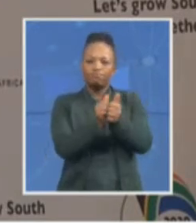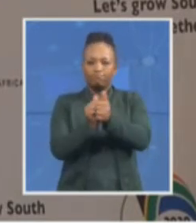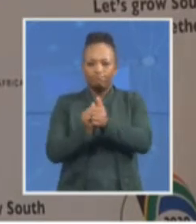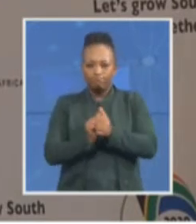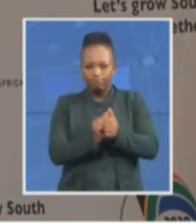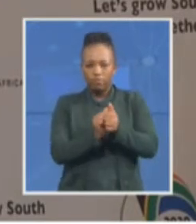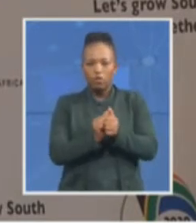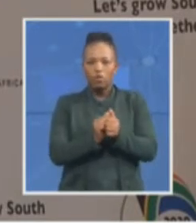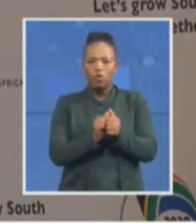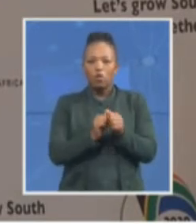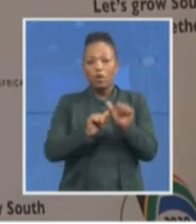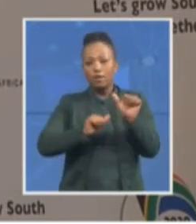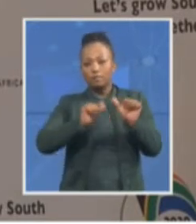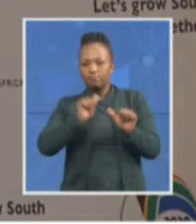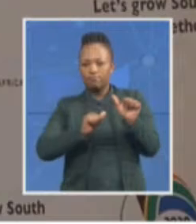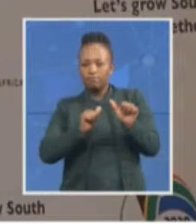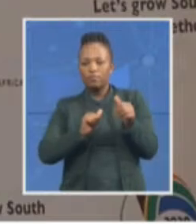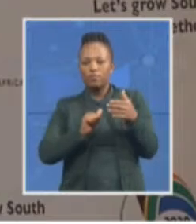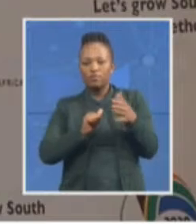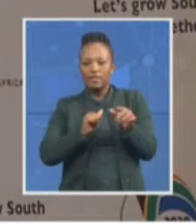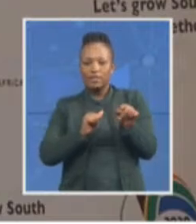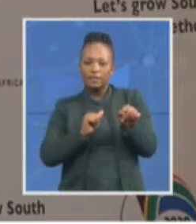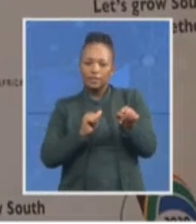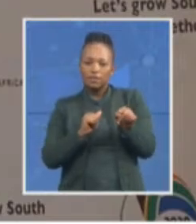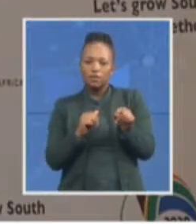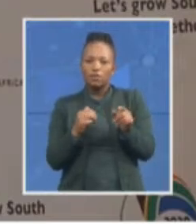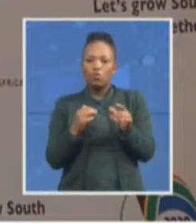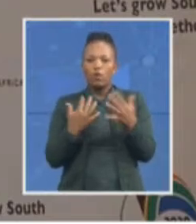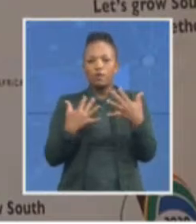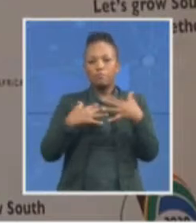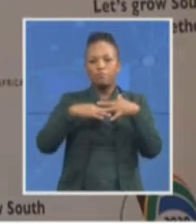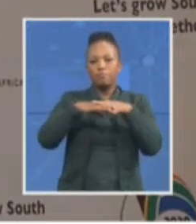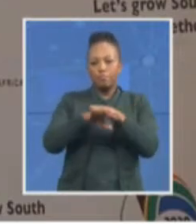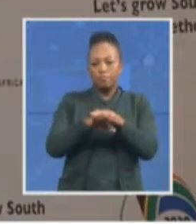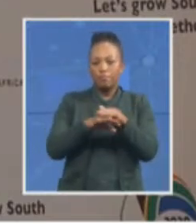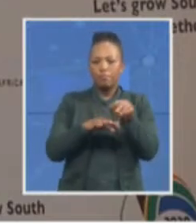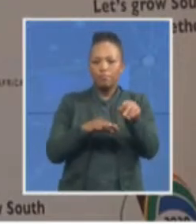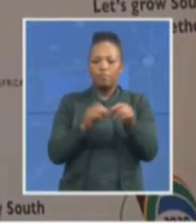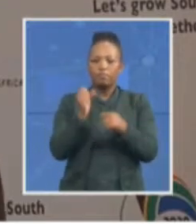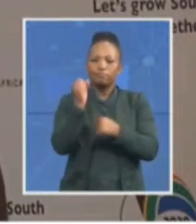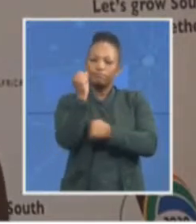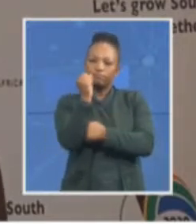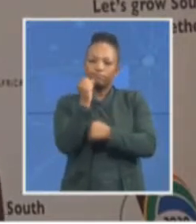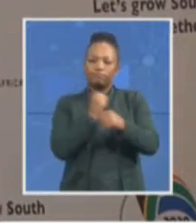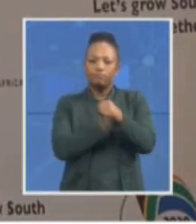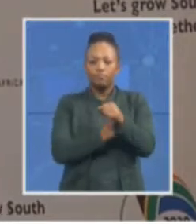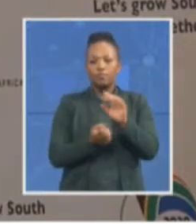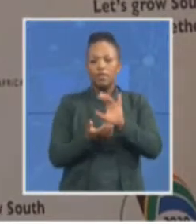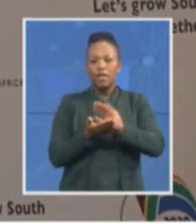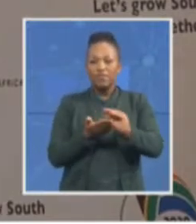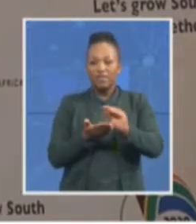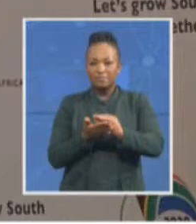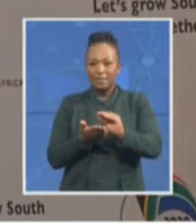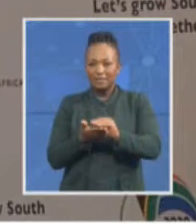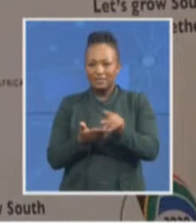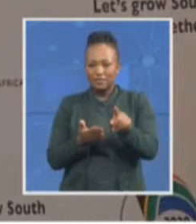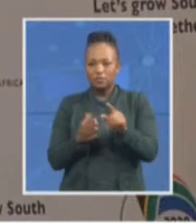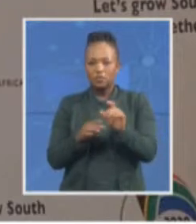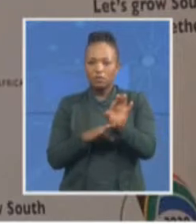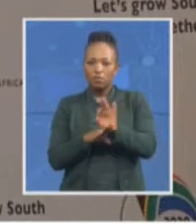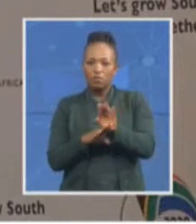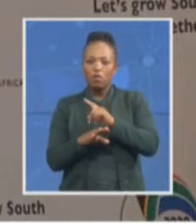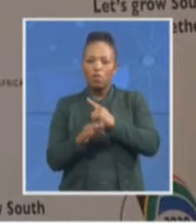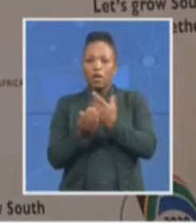made on the implementation of infrastructure investment plan to reignite the economy and create jobs.